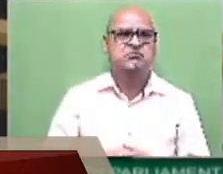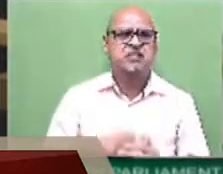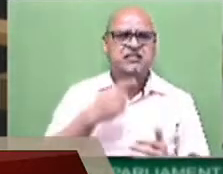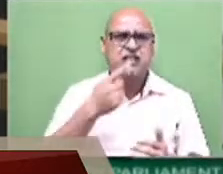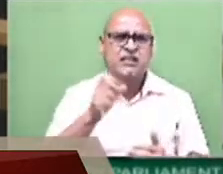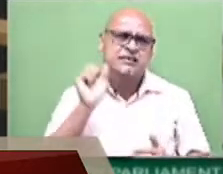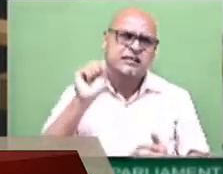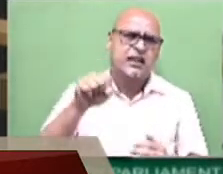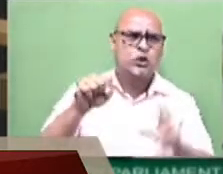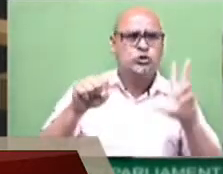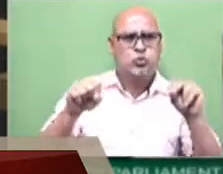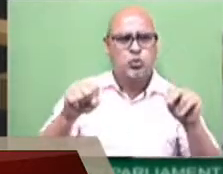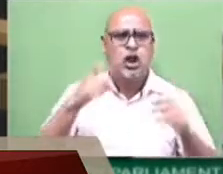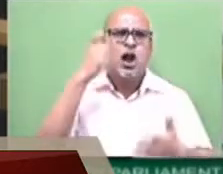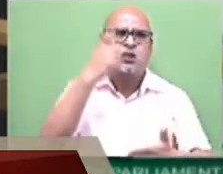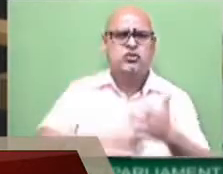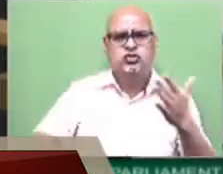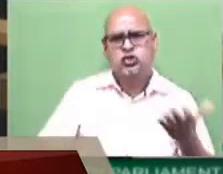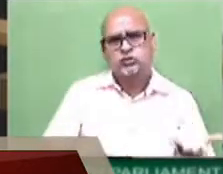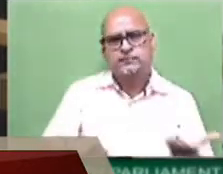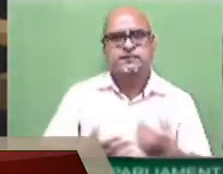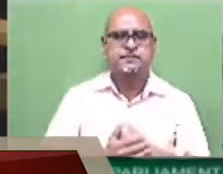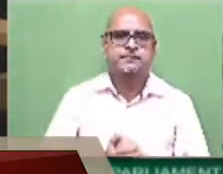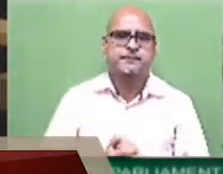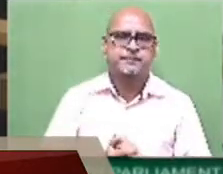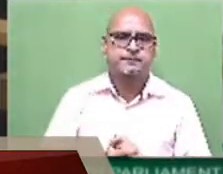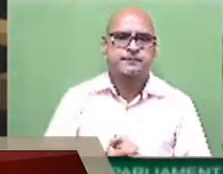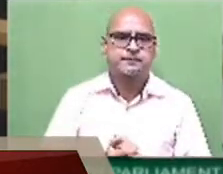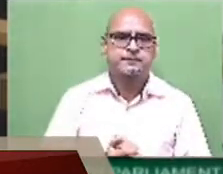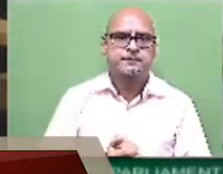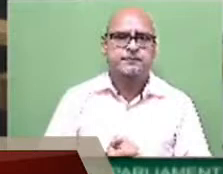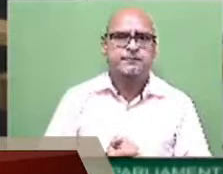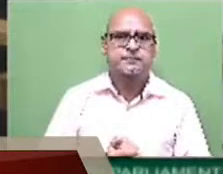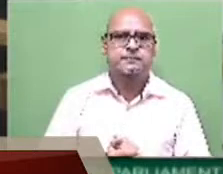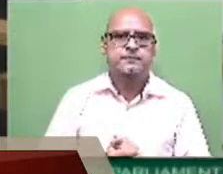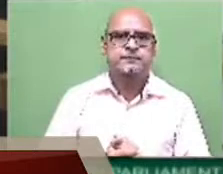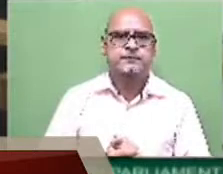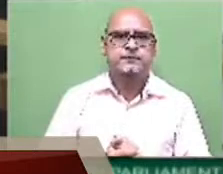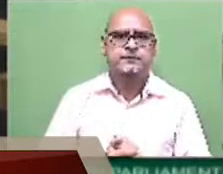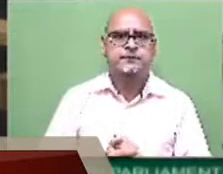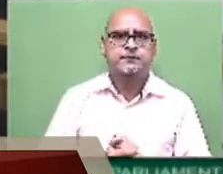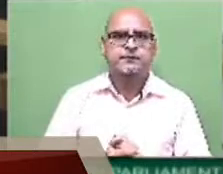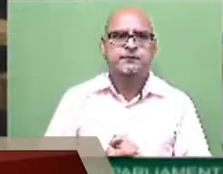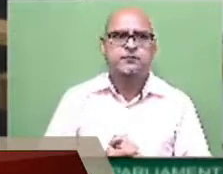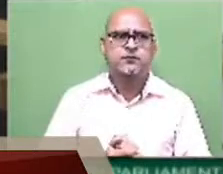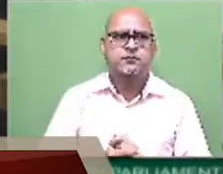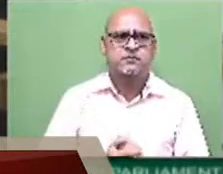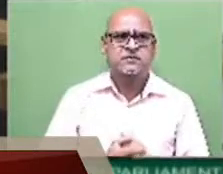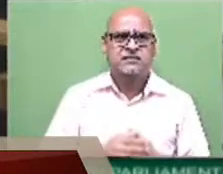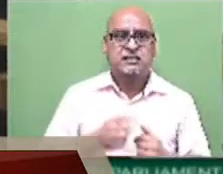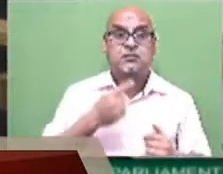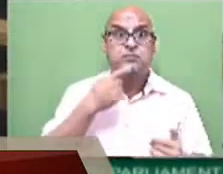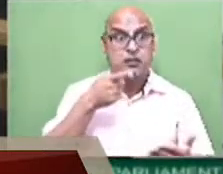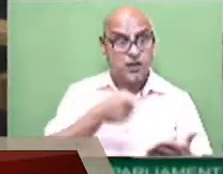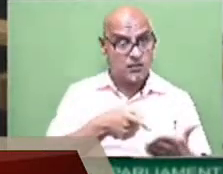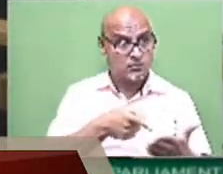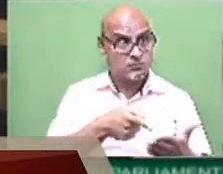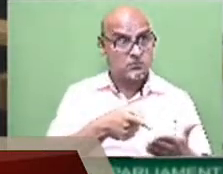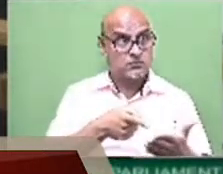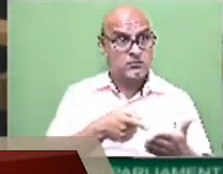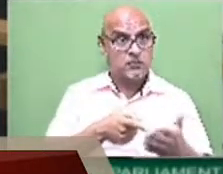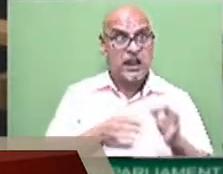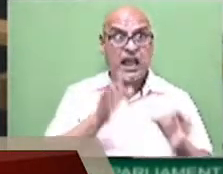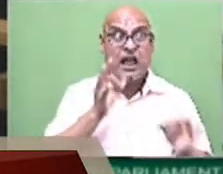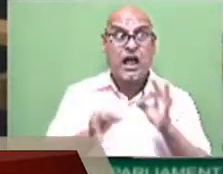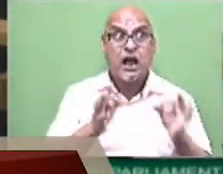legislation that there is an appeal to a magistrate. Now, subsection